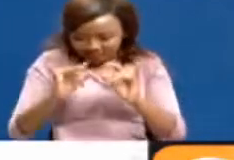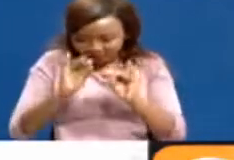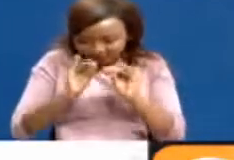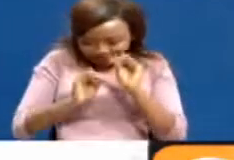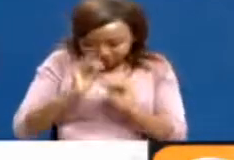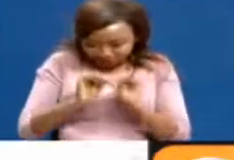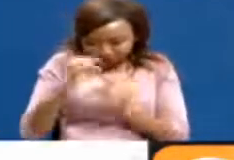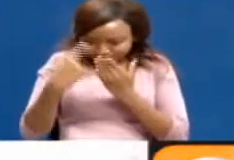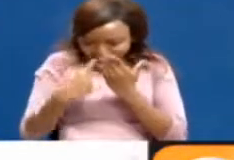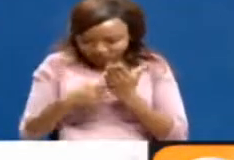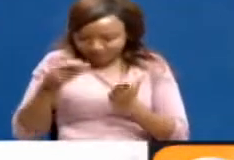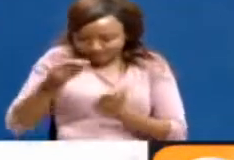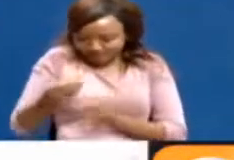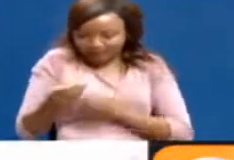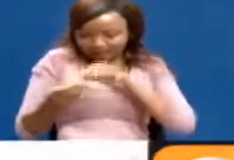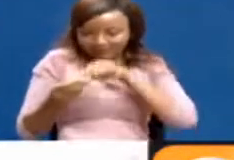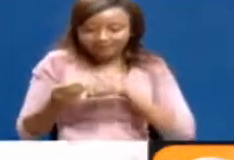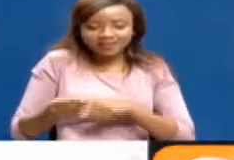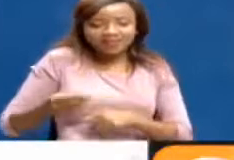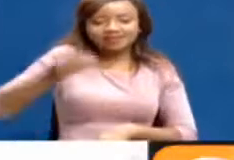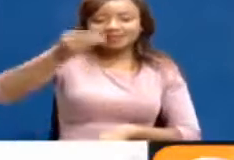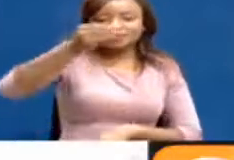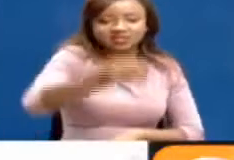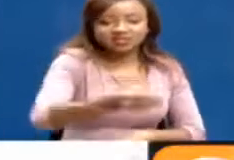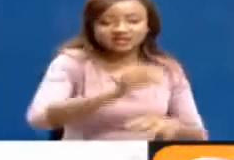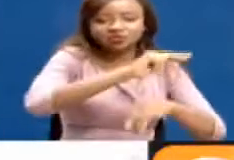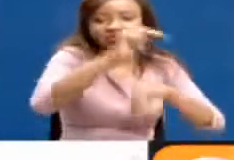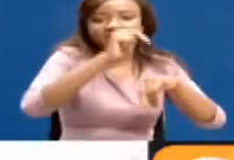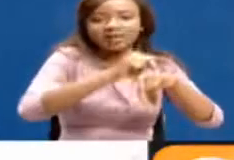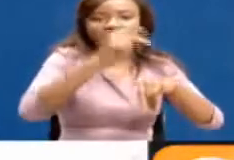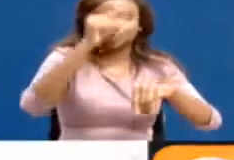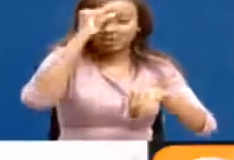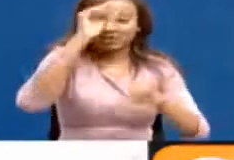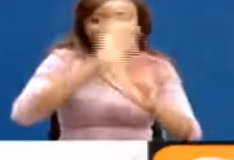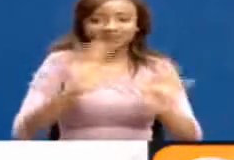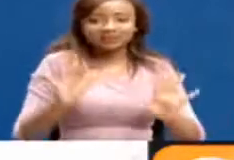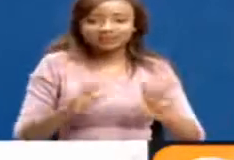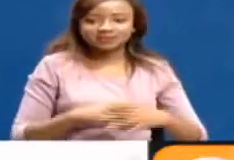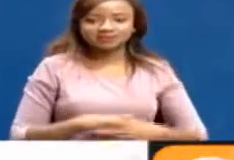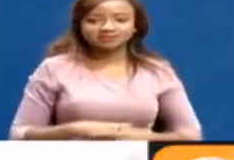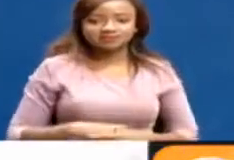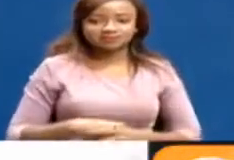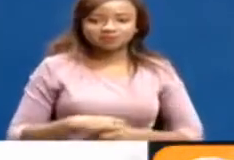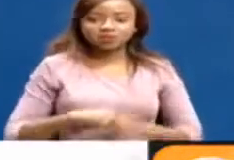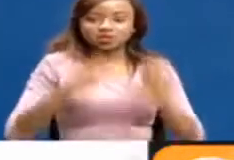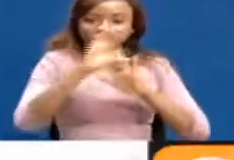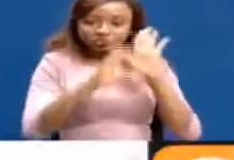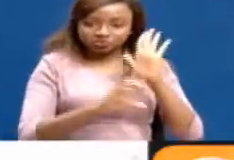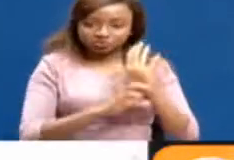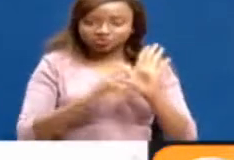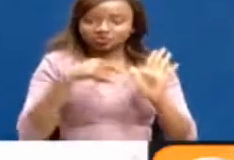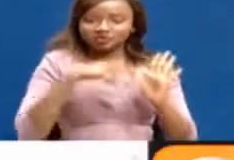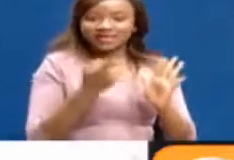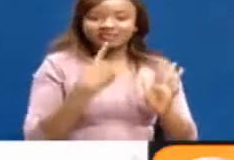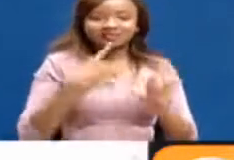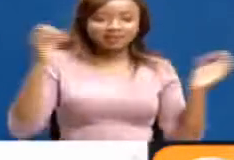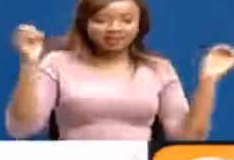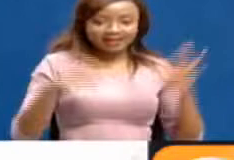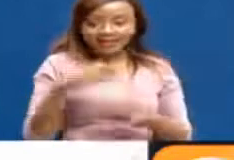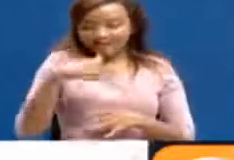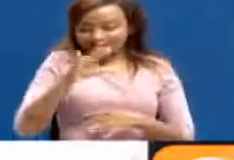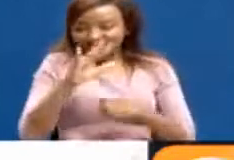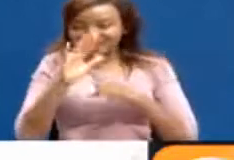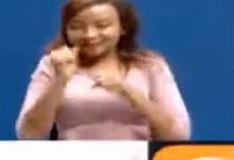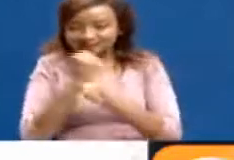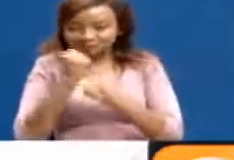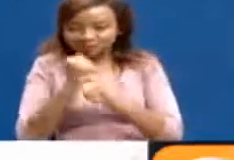money, and then that money is transferred to the national government. It doesn't happen the other way around. The constitutional responsibility for those functions will